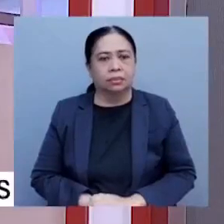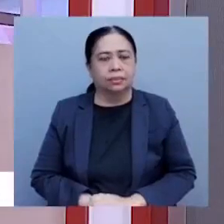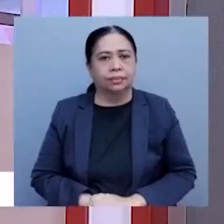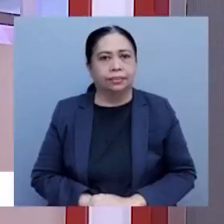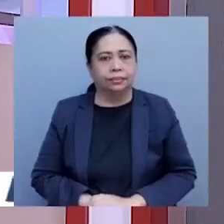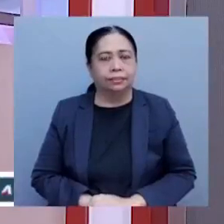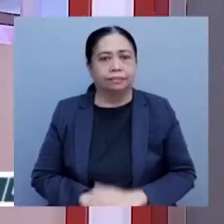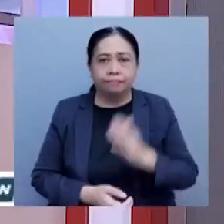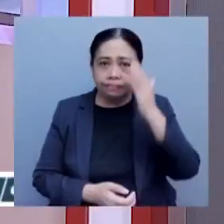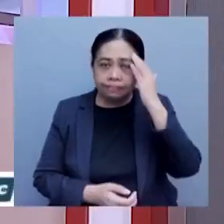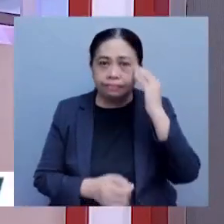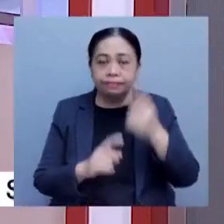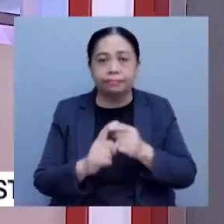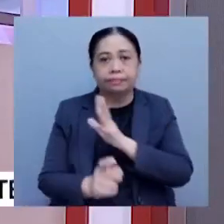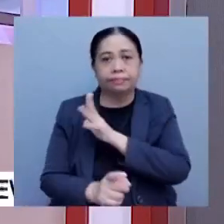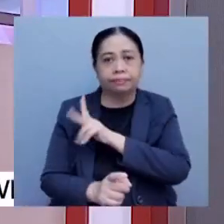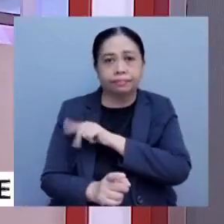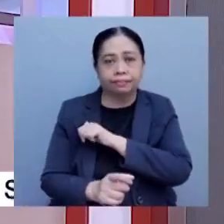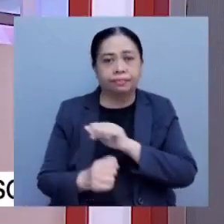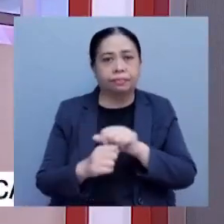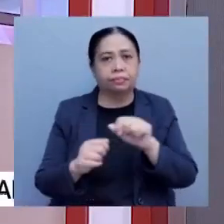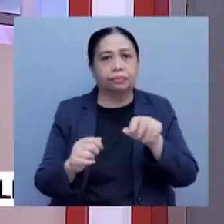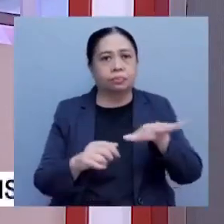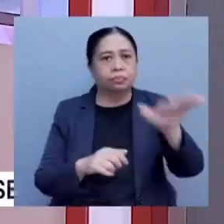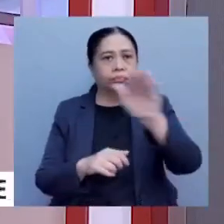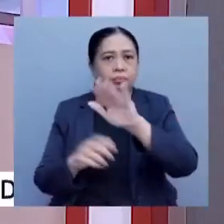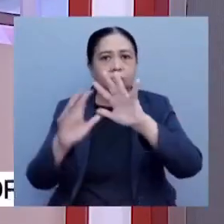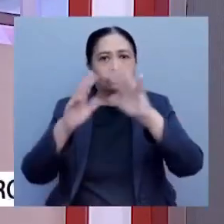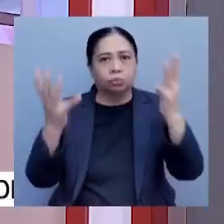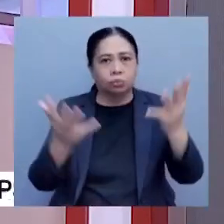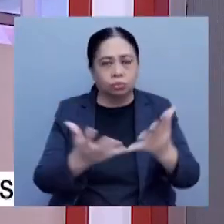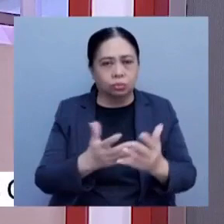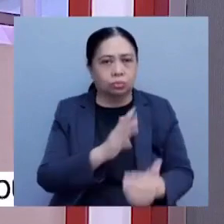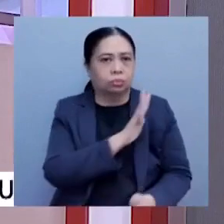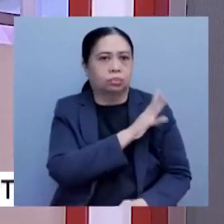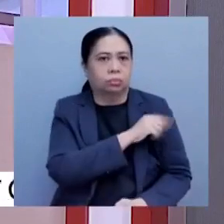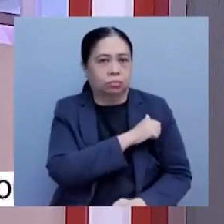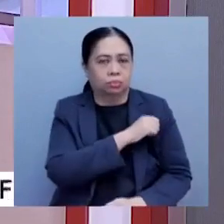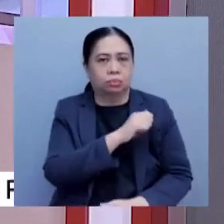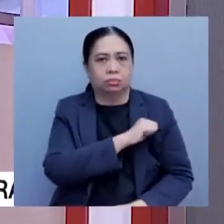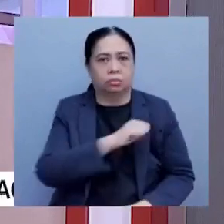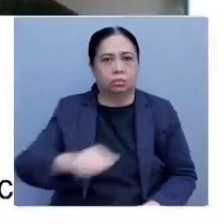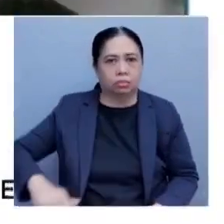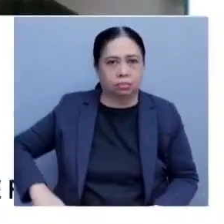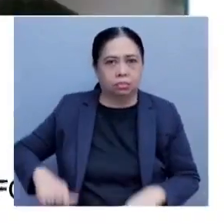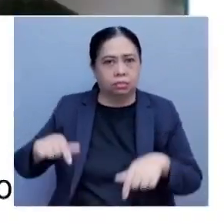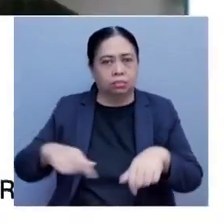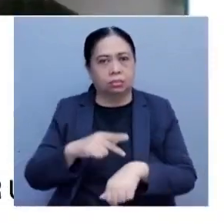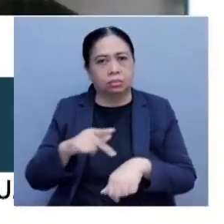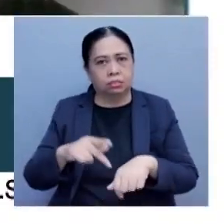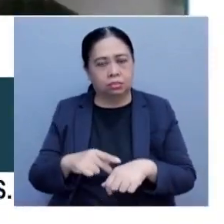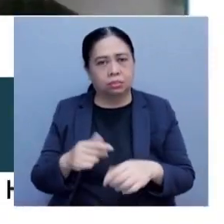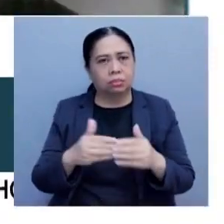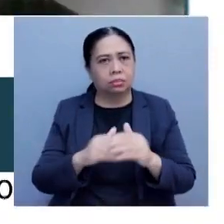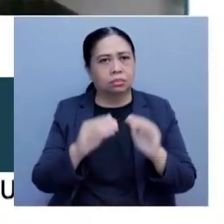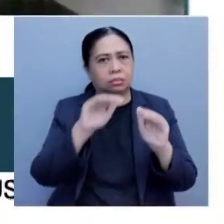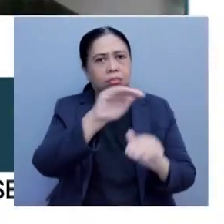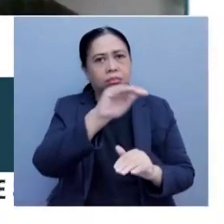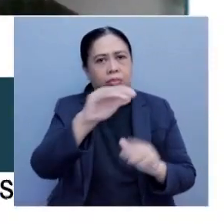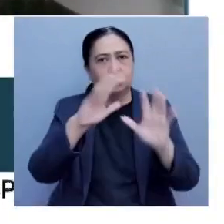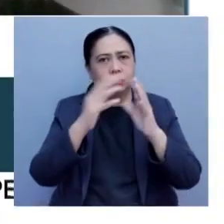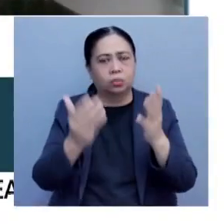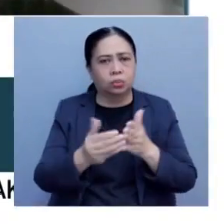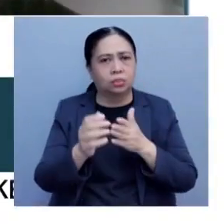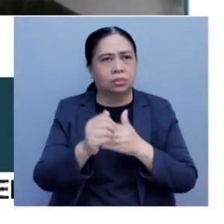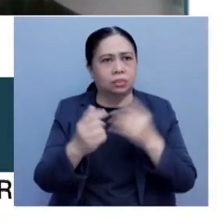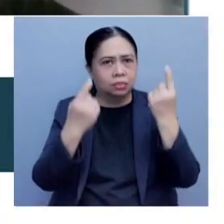An appeal from Palestine to the world. Palestinian ambassador to the Philippines, Saleh Mohammed, urging world leaders to